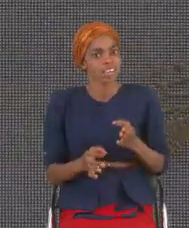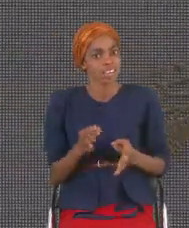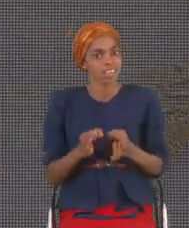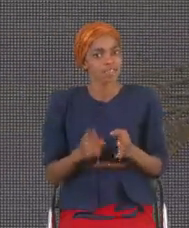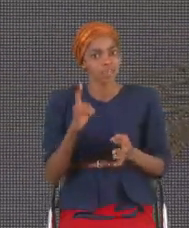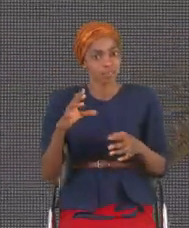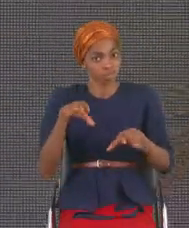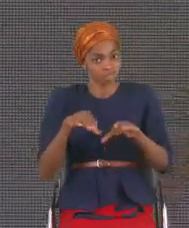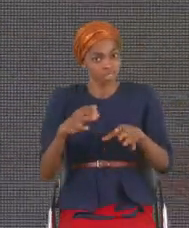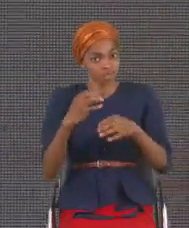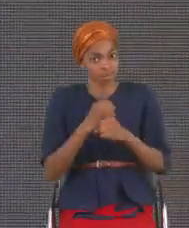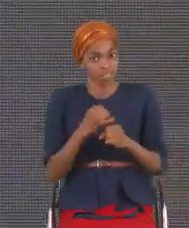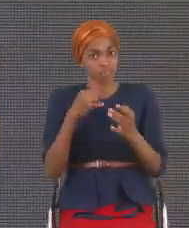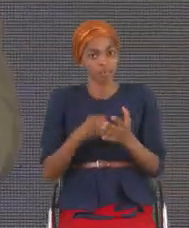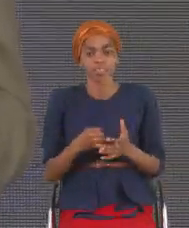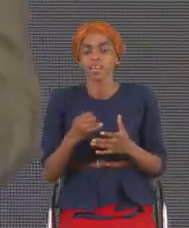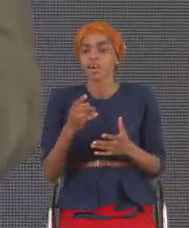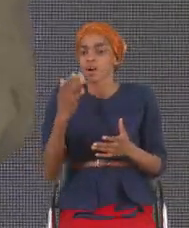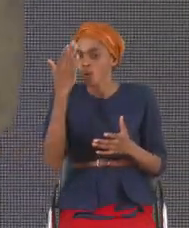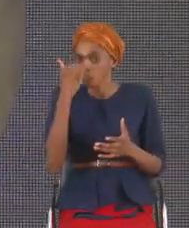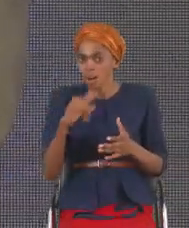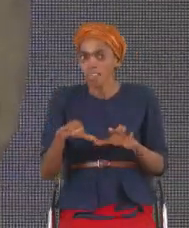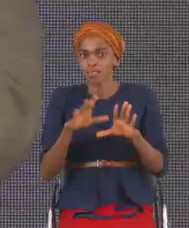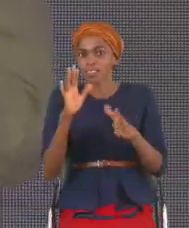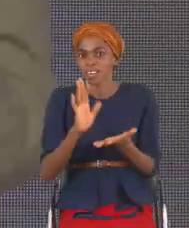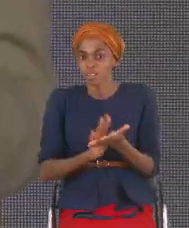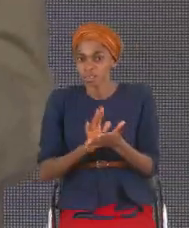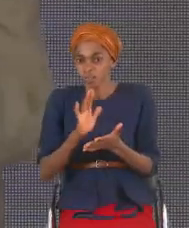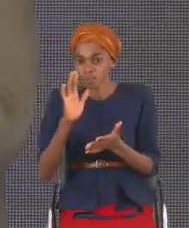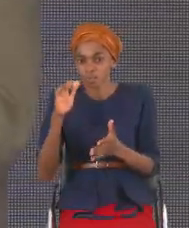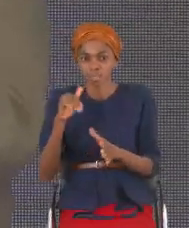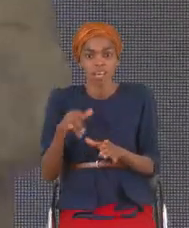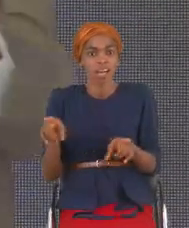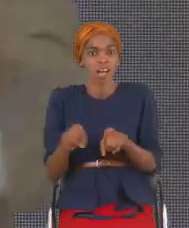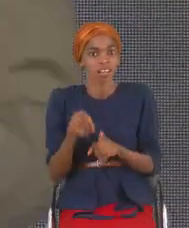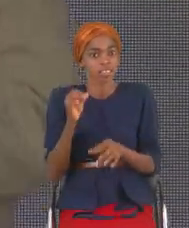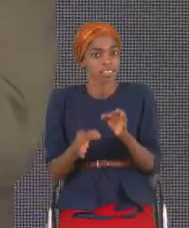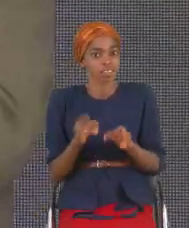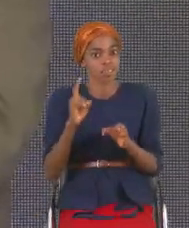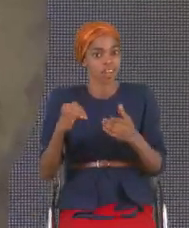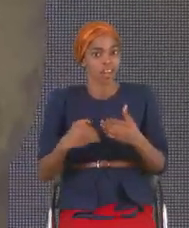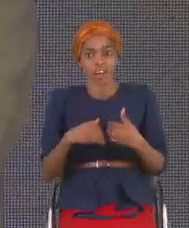receive each why does that glory as if thou has not received